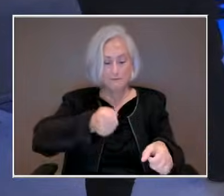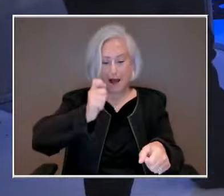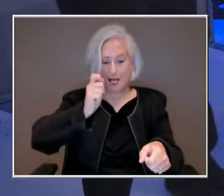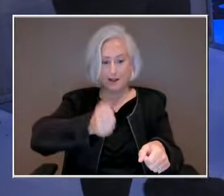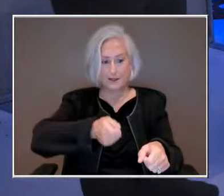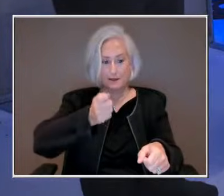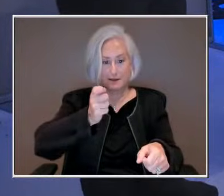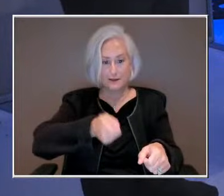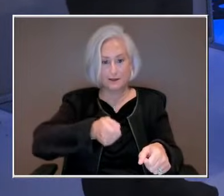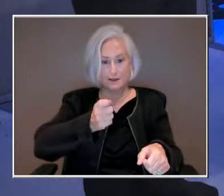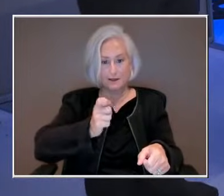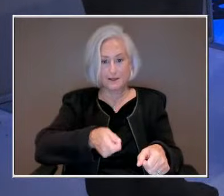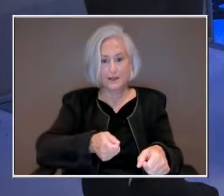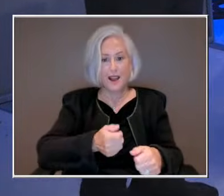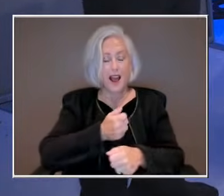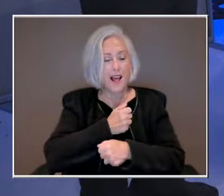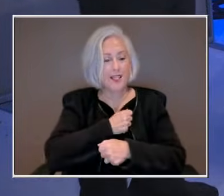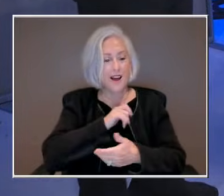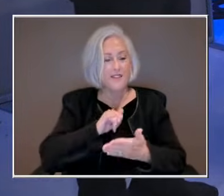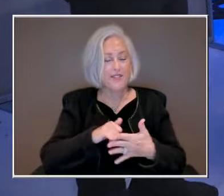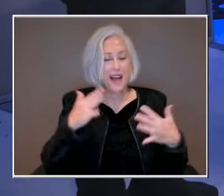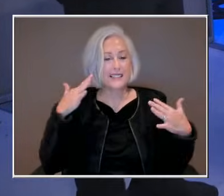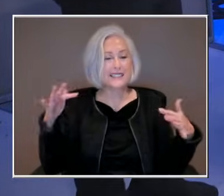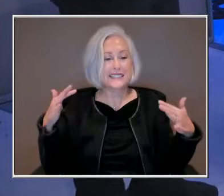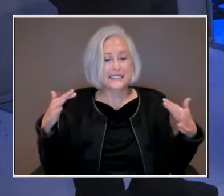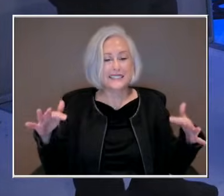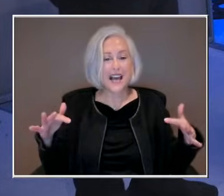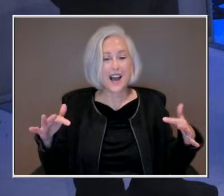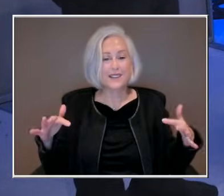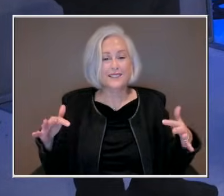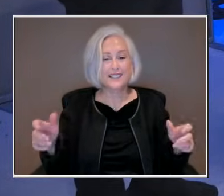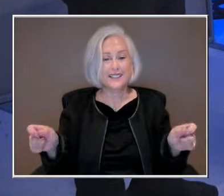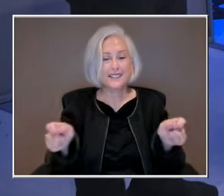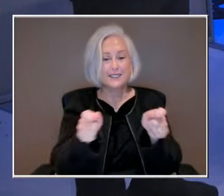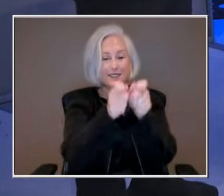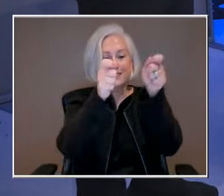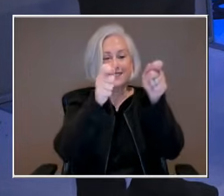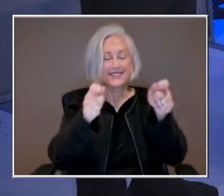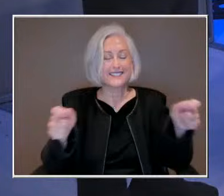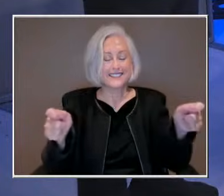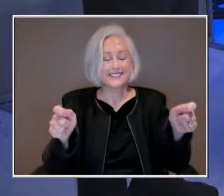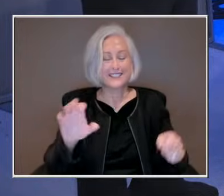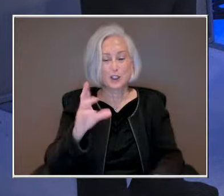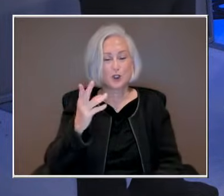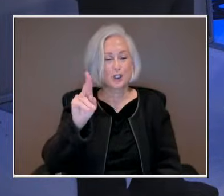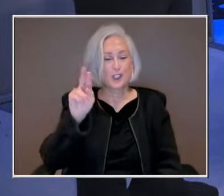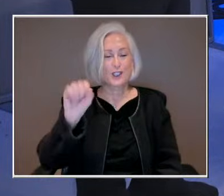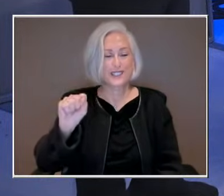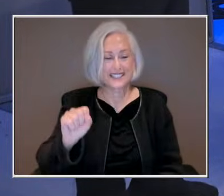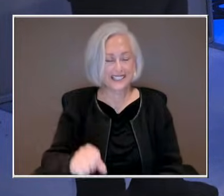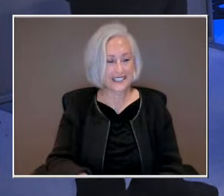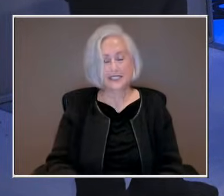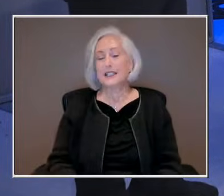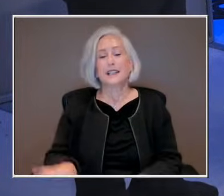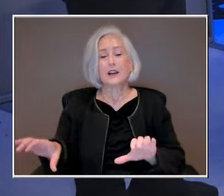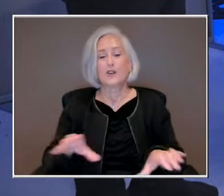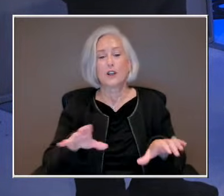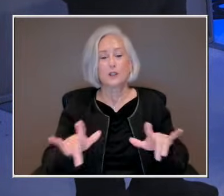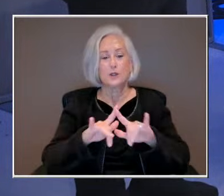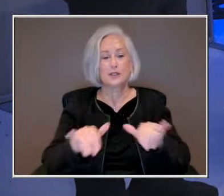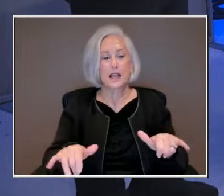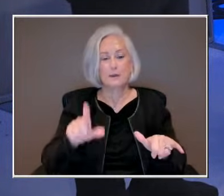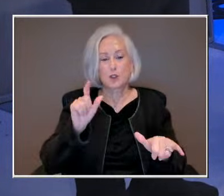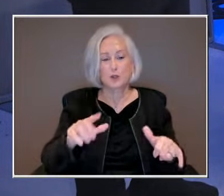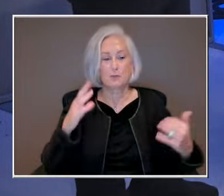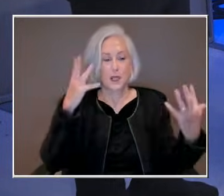I love these So, tones. yeah. Cheers. Cheers. So if we all play them at the same time, it should be a rather pleasing sound. So